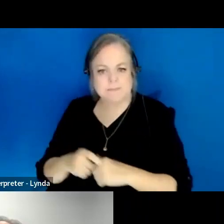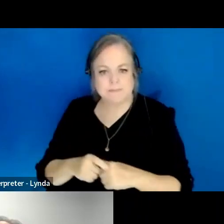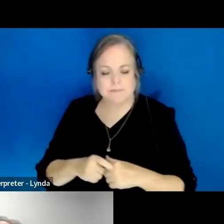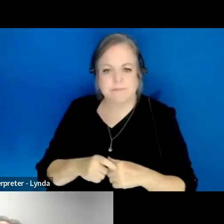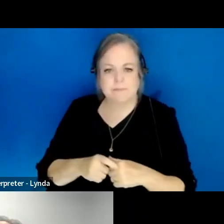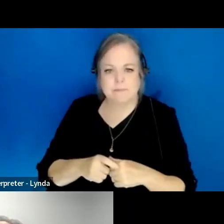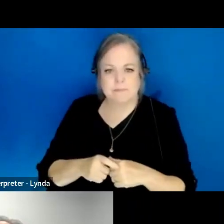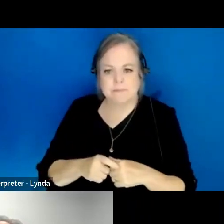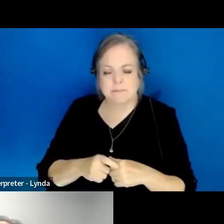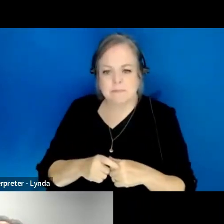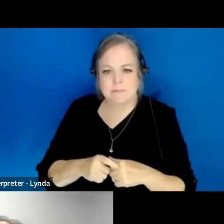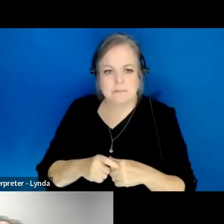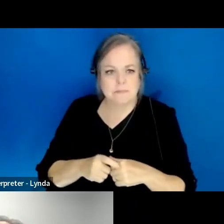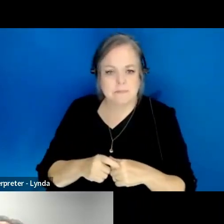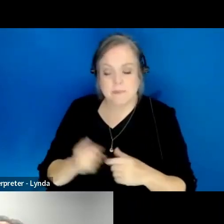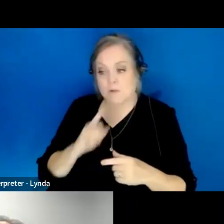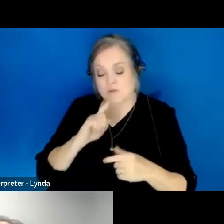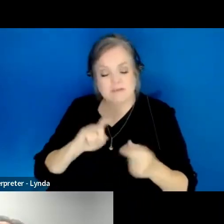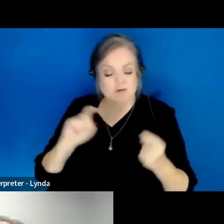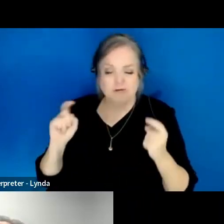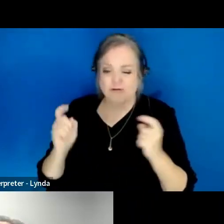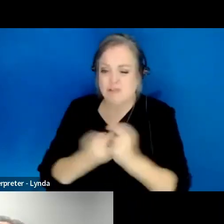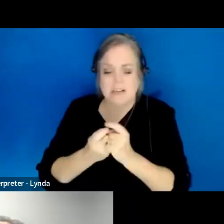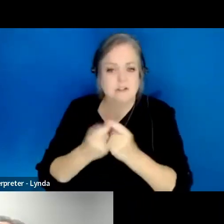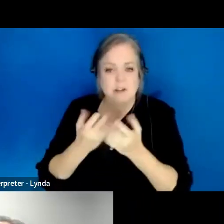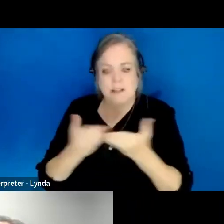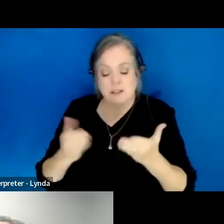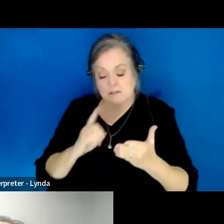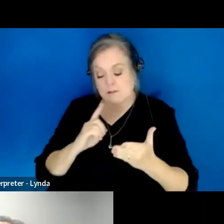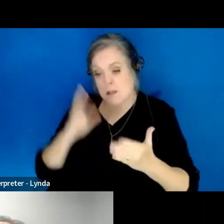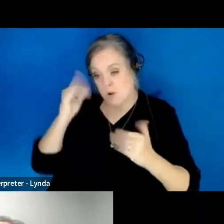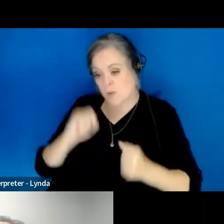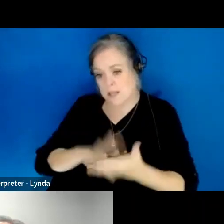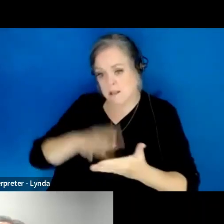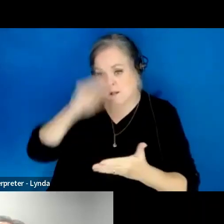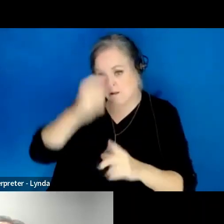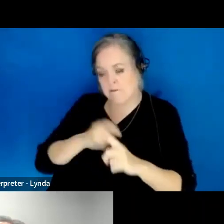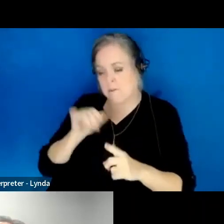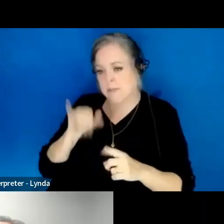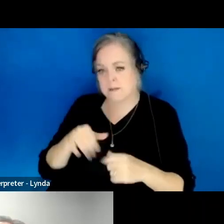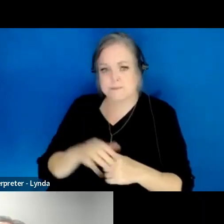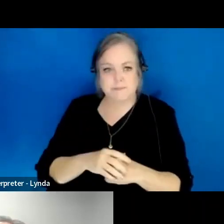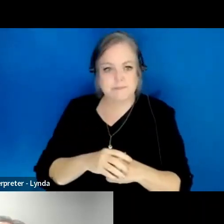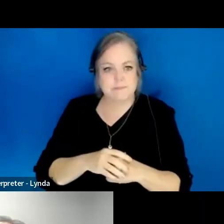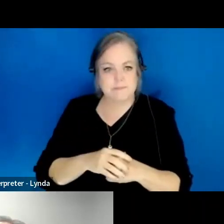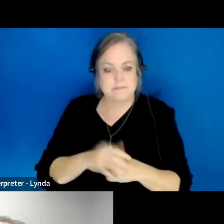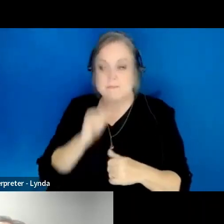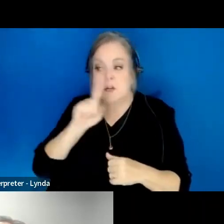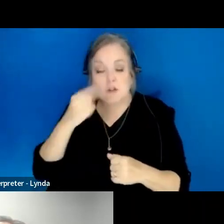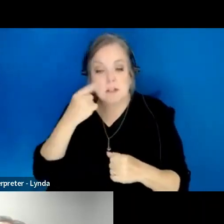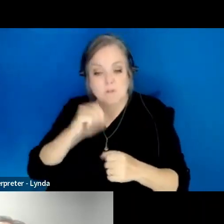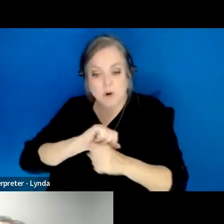was a game changer. And I hope we can learn from that, not just for COVID, but